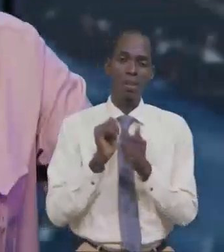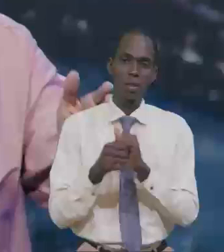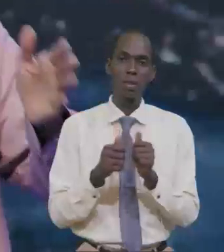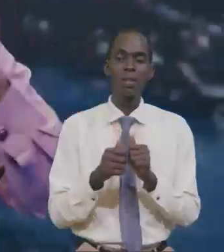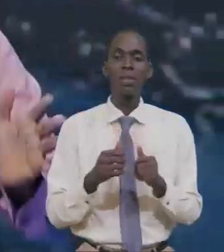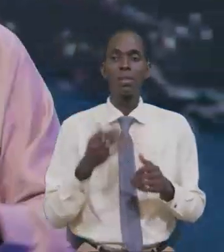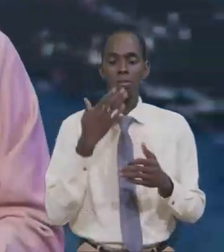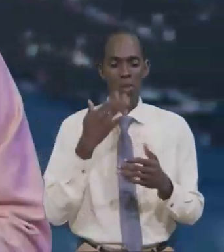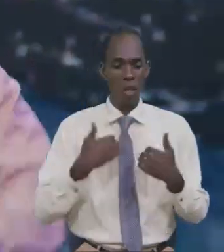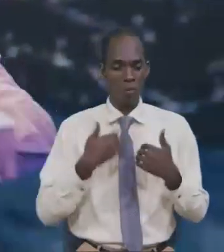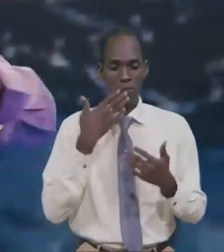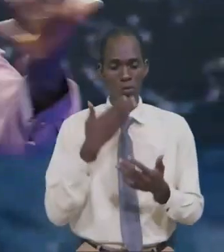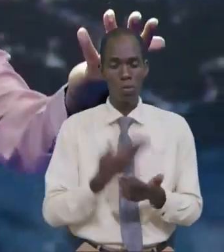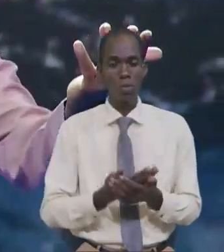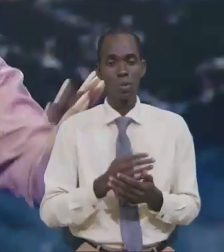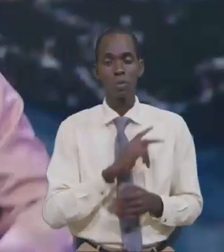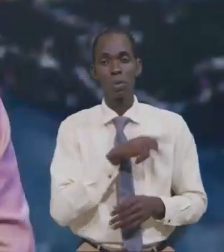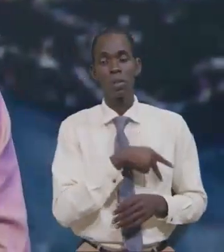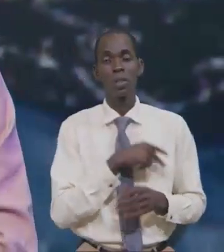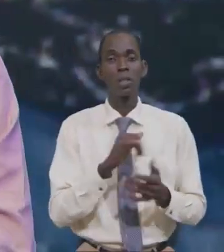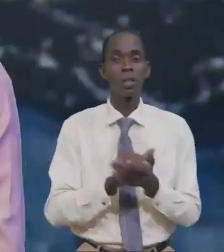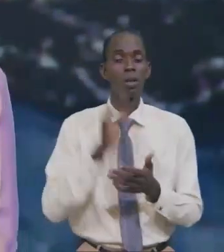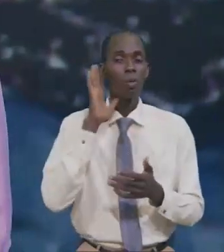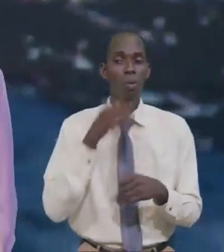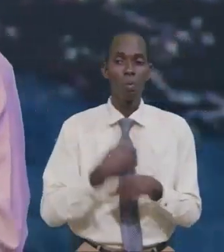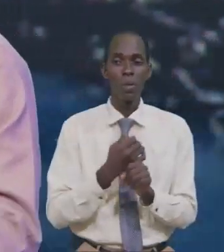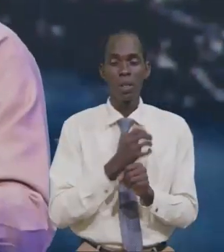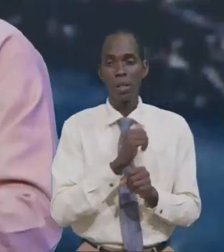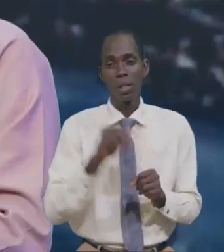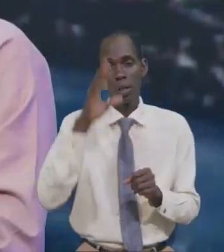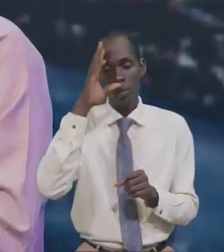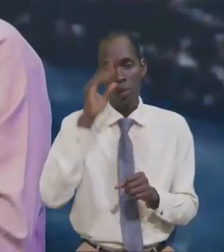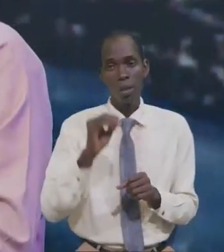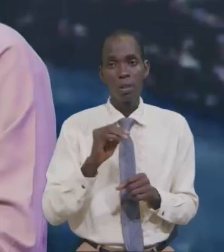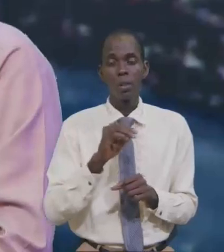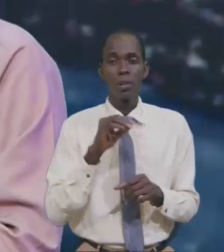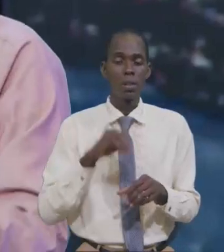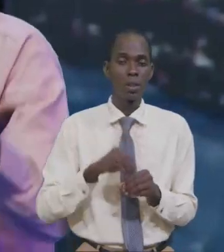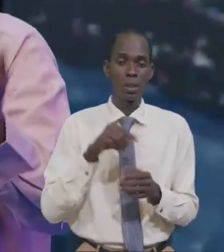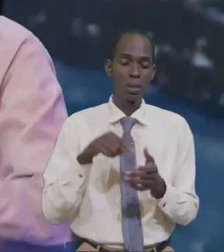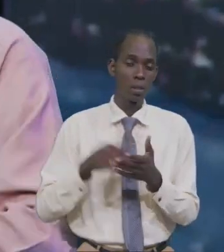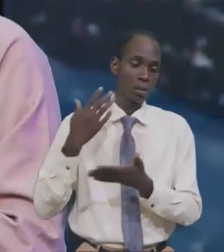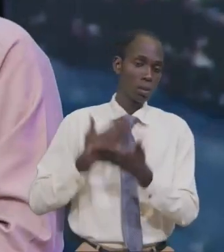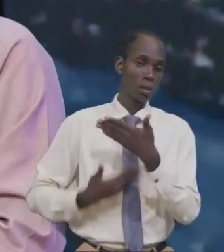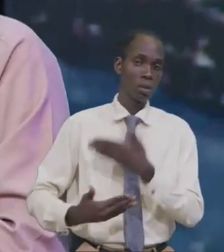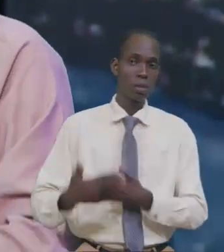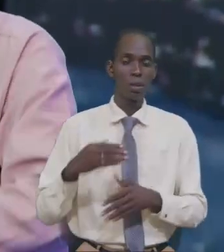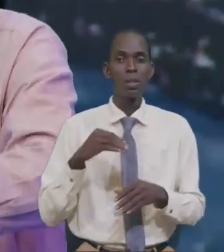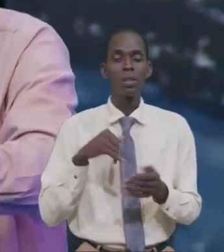live, is a race. Everything about our lives, character, charisma,